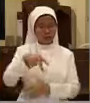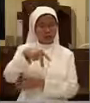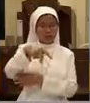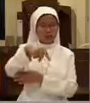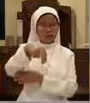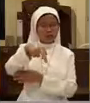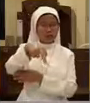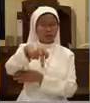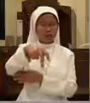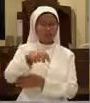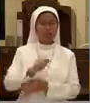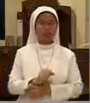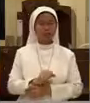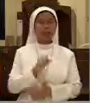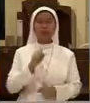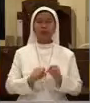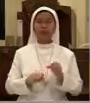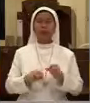Now, Peter